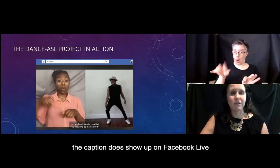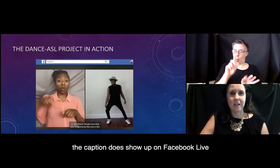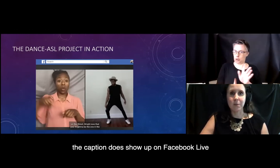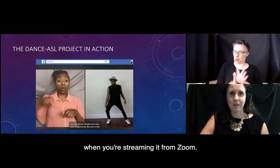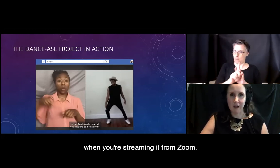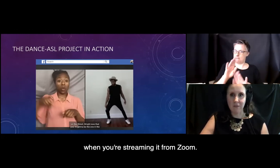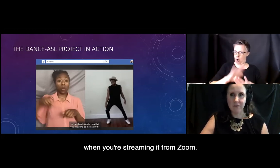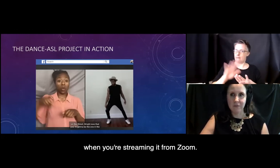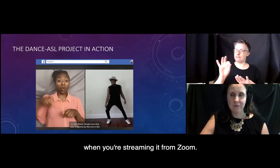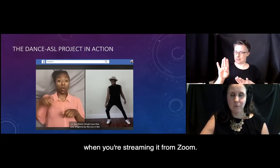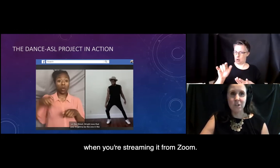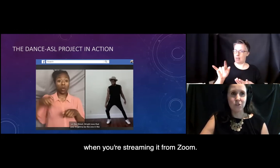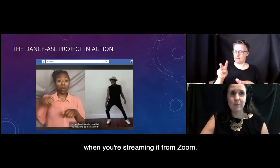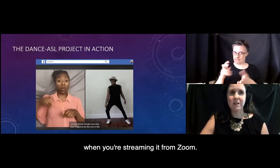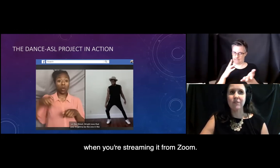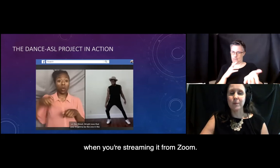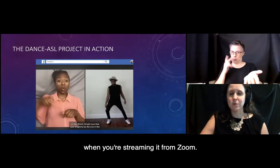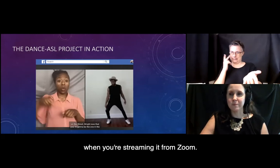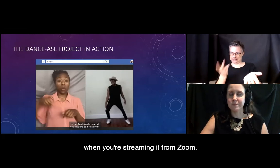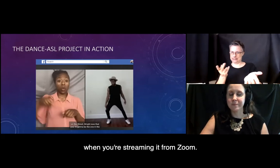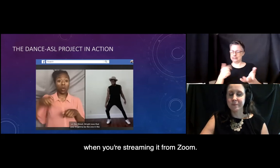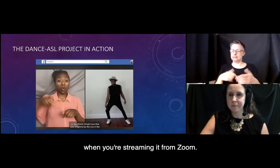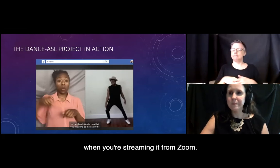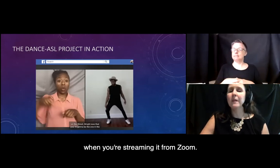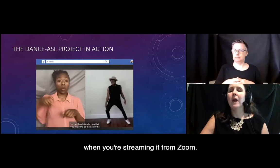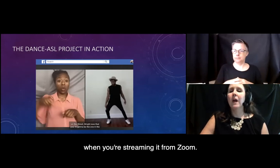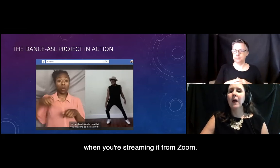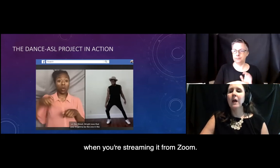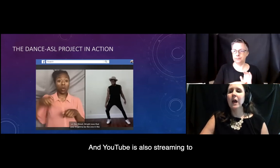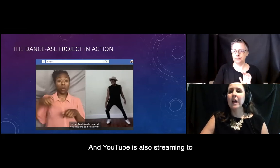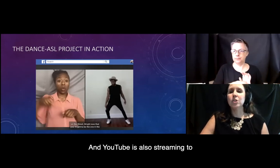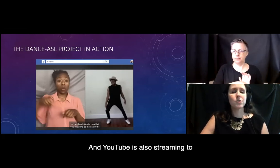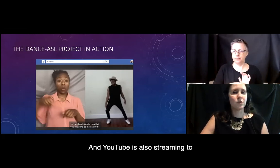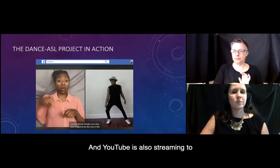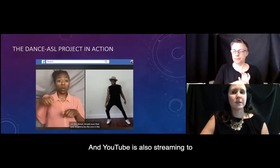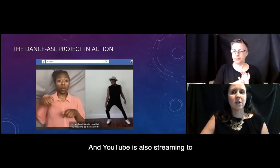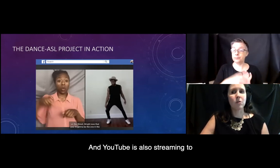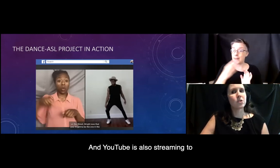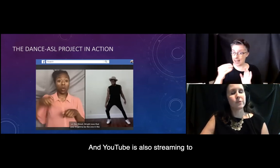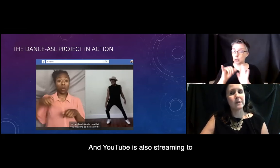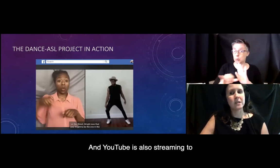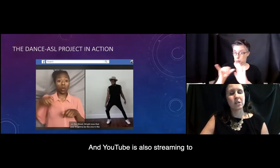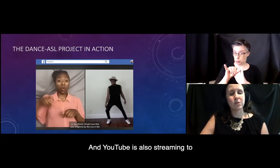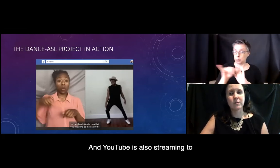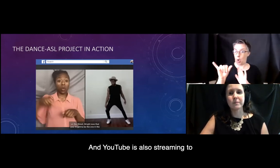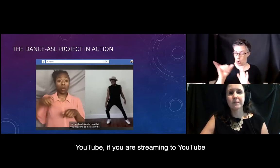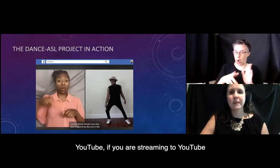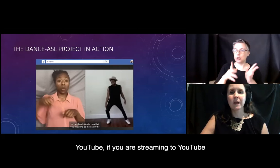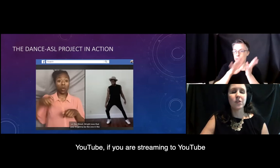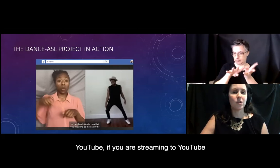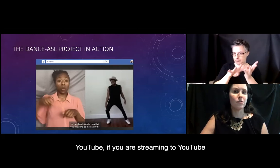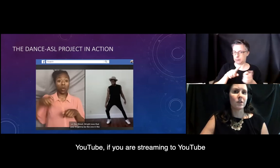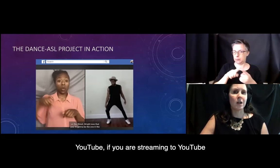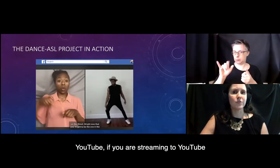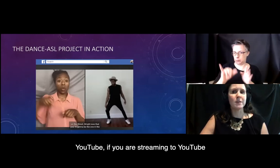on Facebook Live when you're streaming it from Zoom. And YouTube is also streaming to YouTube